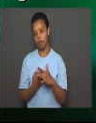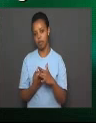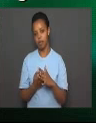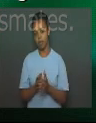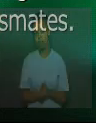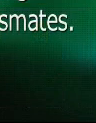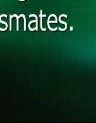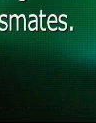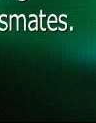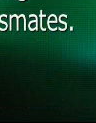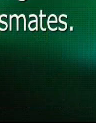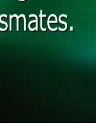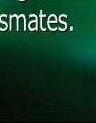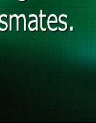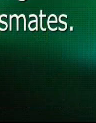Begin.